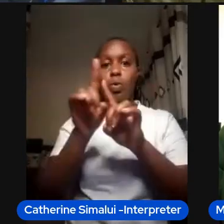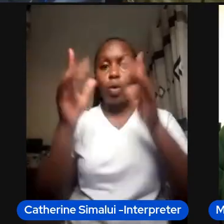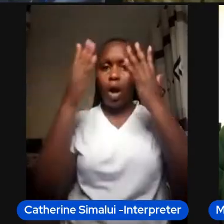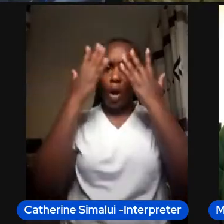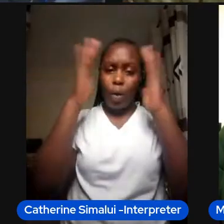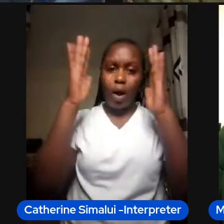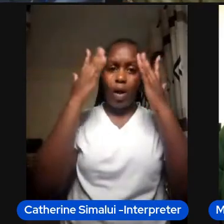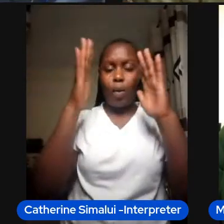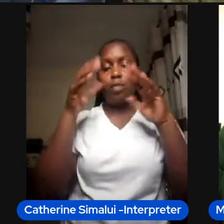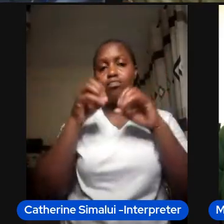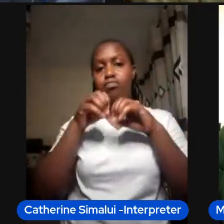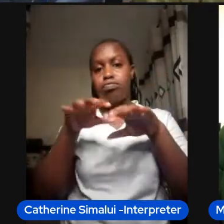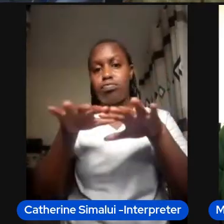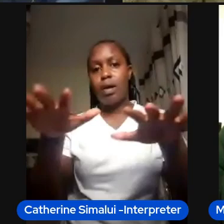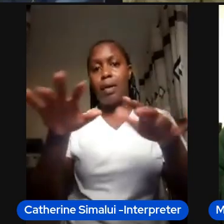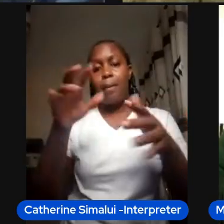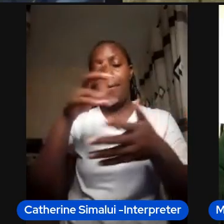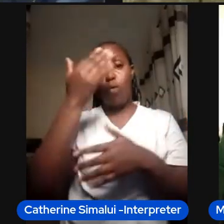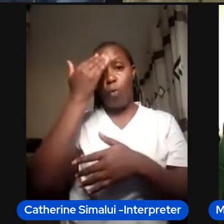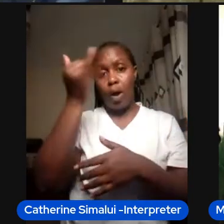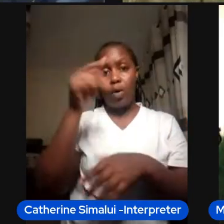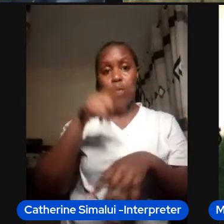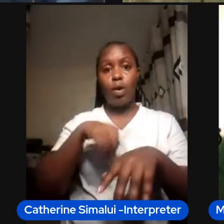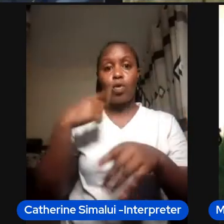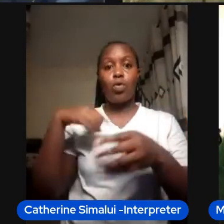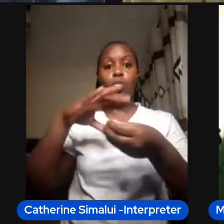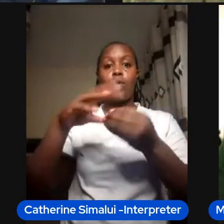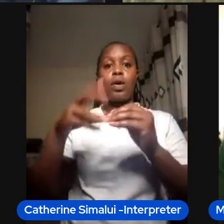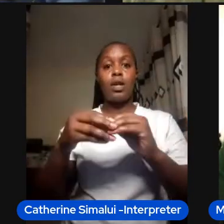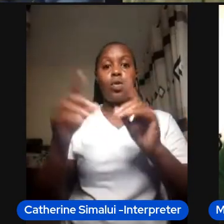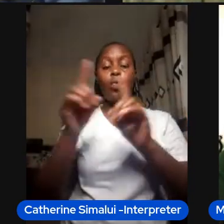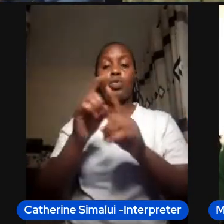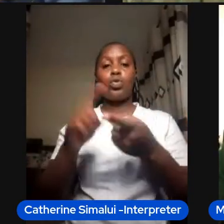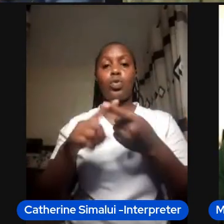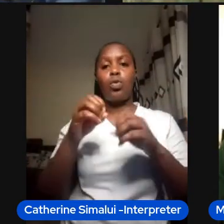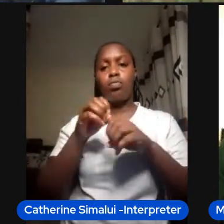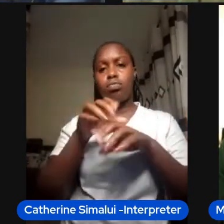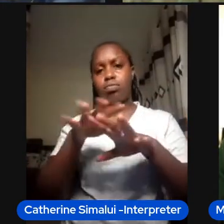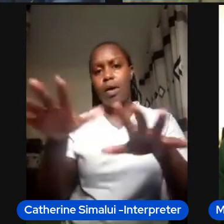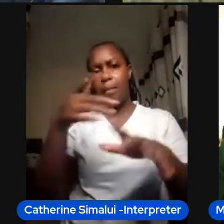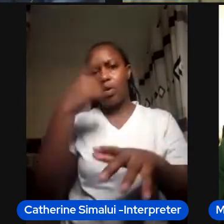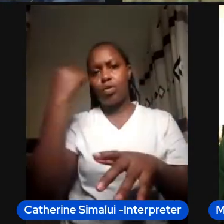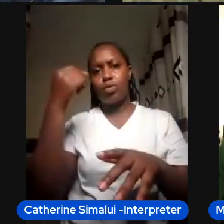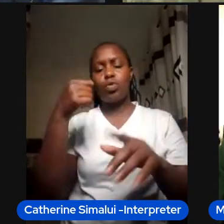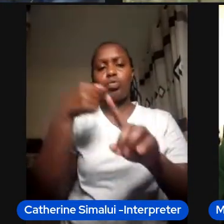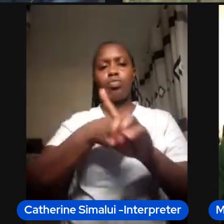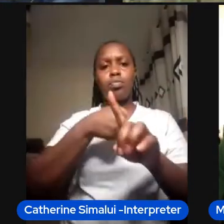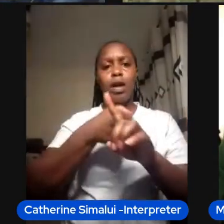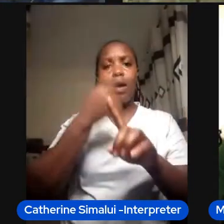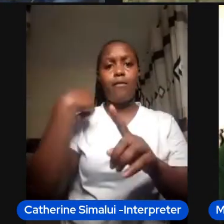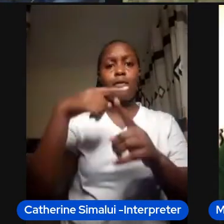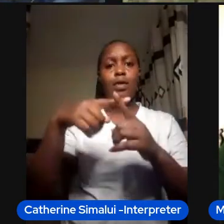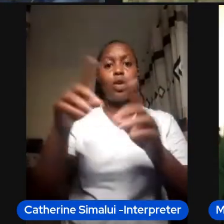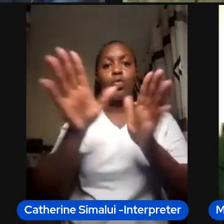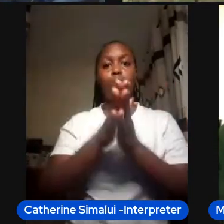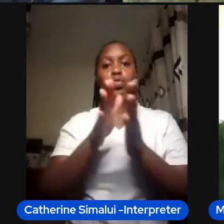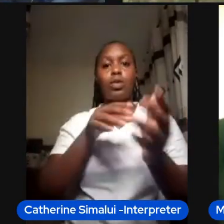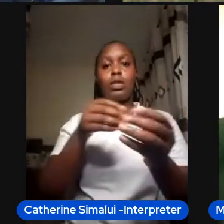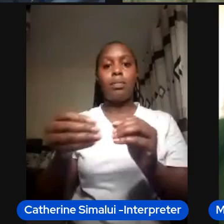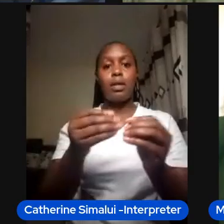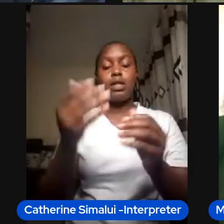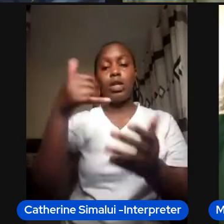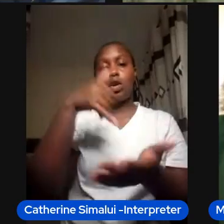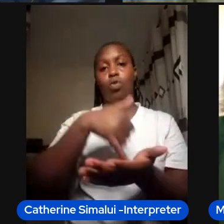creating content, we're also spreading awareness as much as we're thriving for advocacy and disability inclusion.